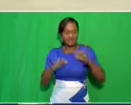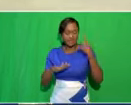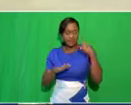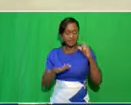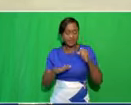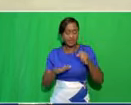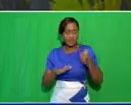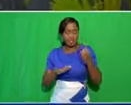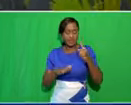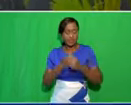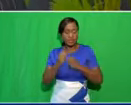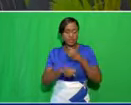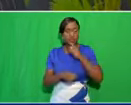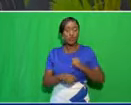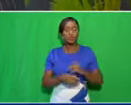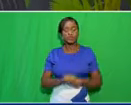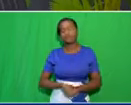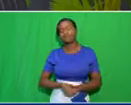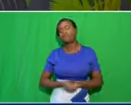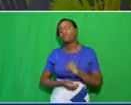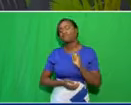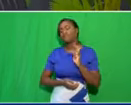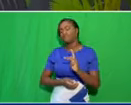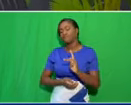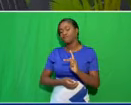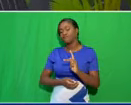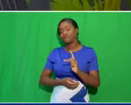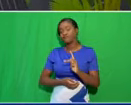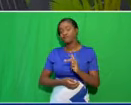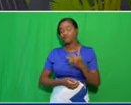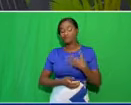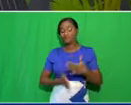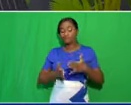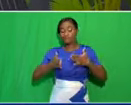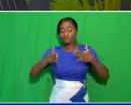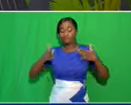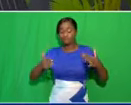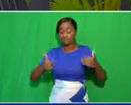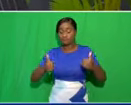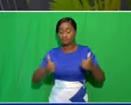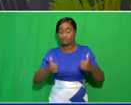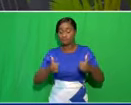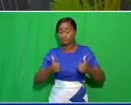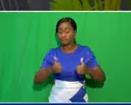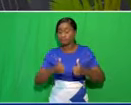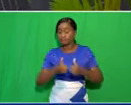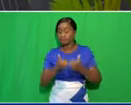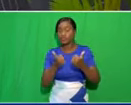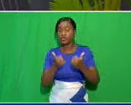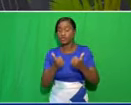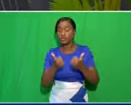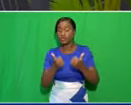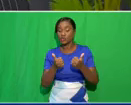exam? Yeah. Okay. Well, there's a big issue because